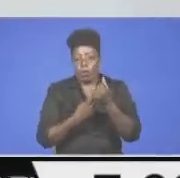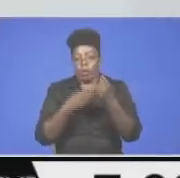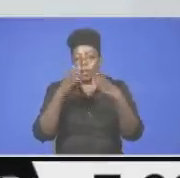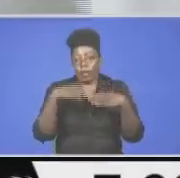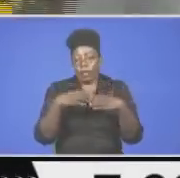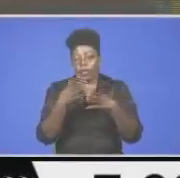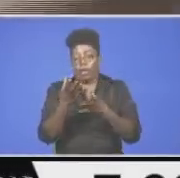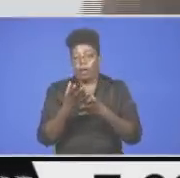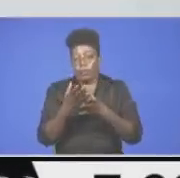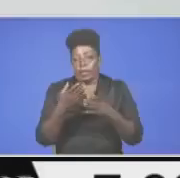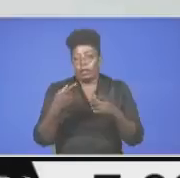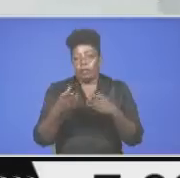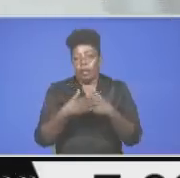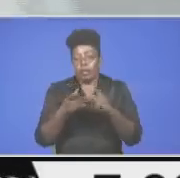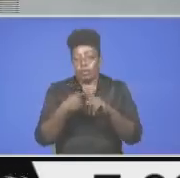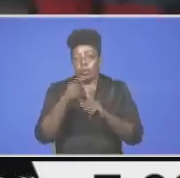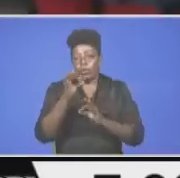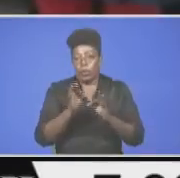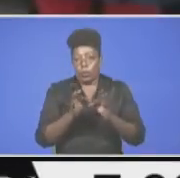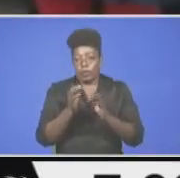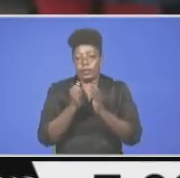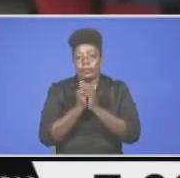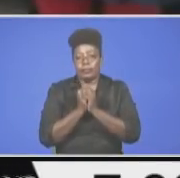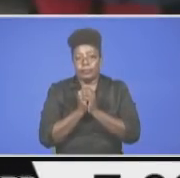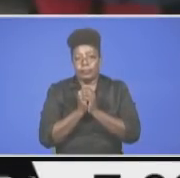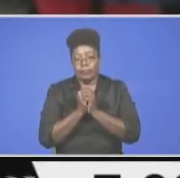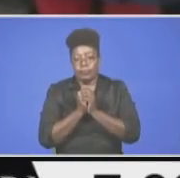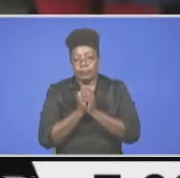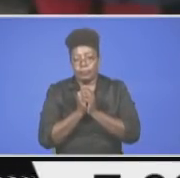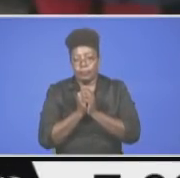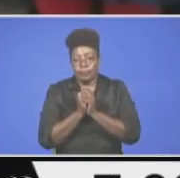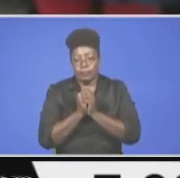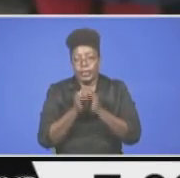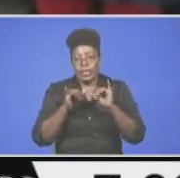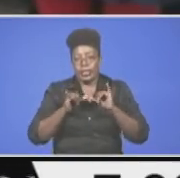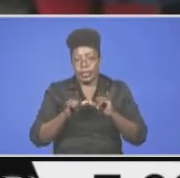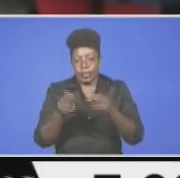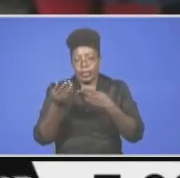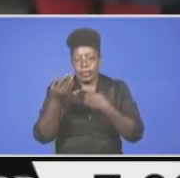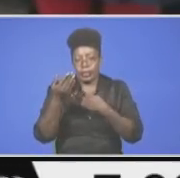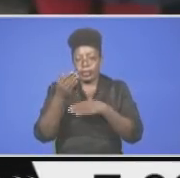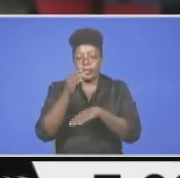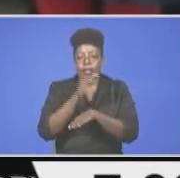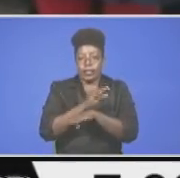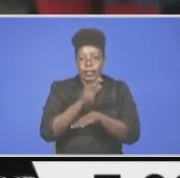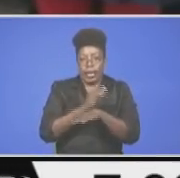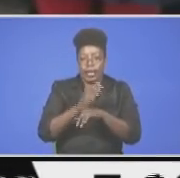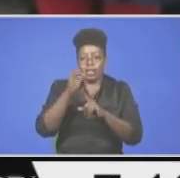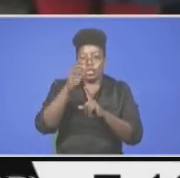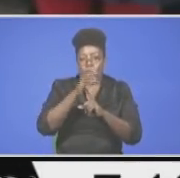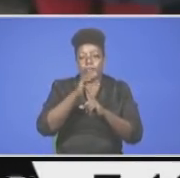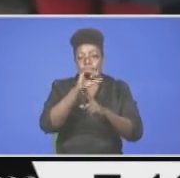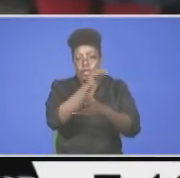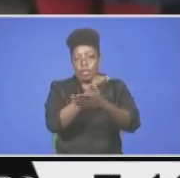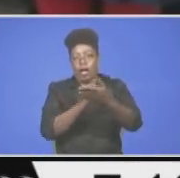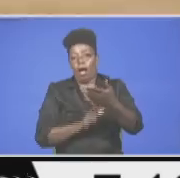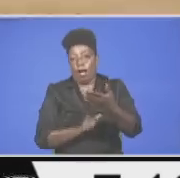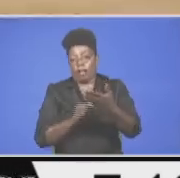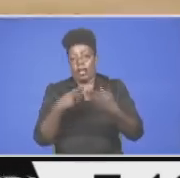Carey, ZNS Network News. Well, still ahead tonight, a champion of the arts has fallen.